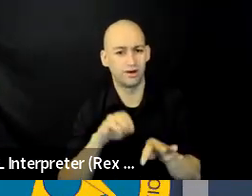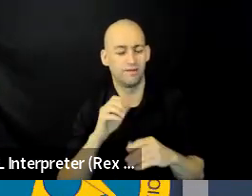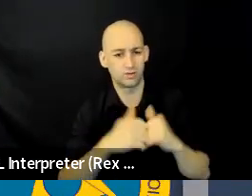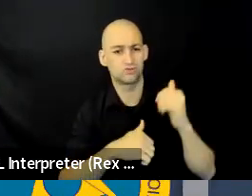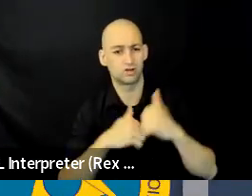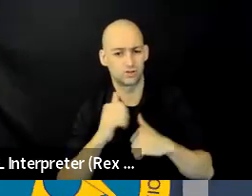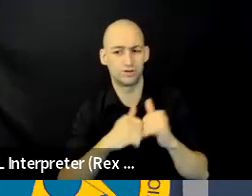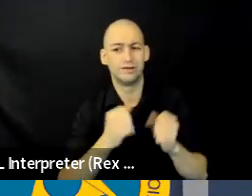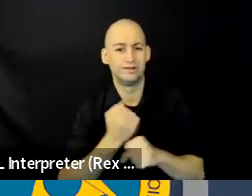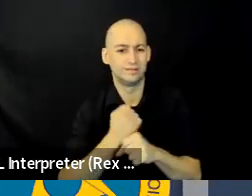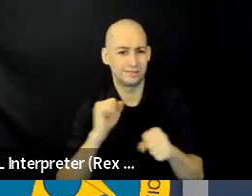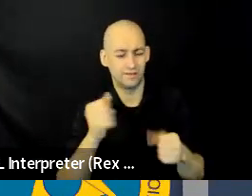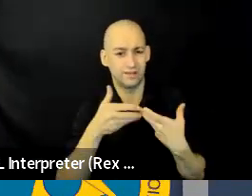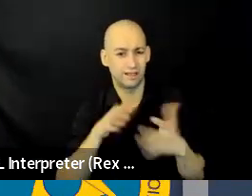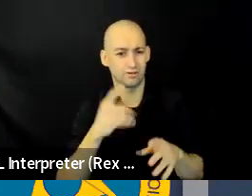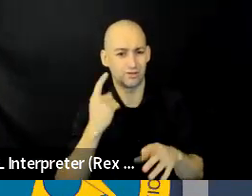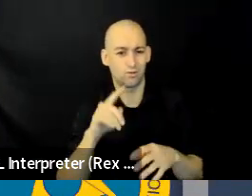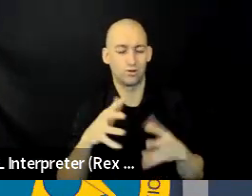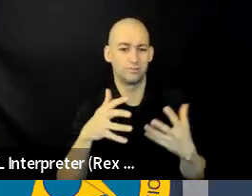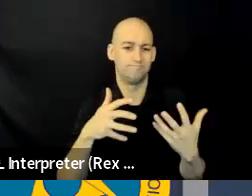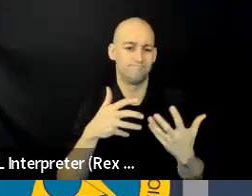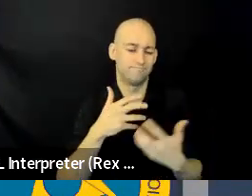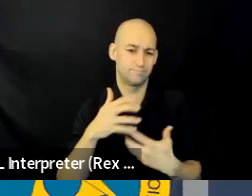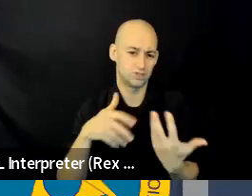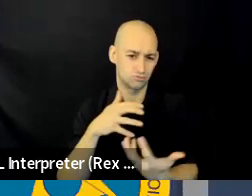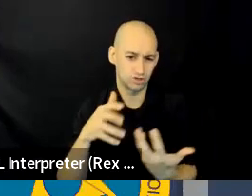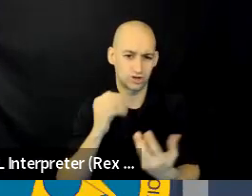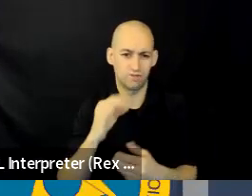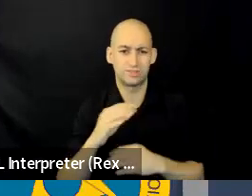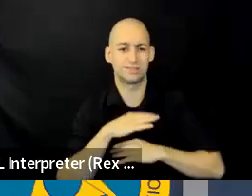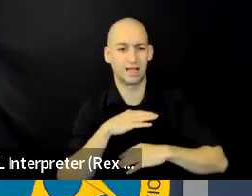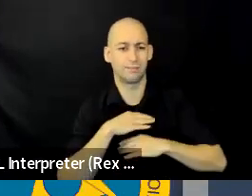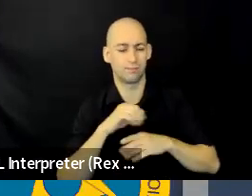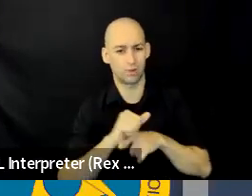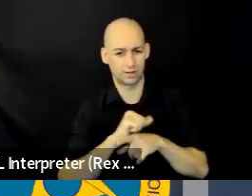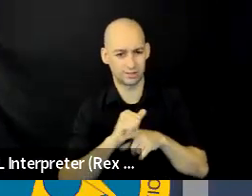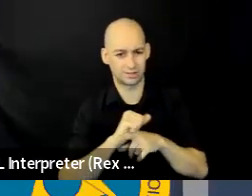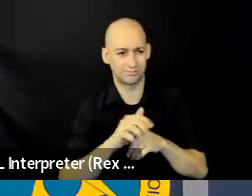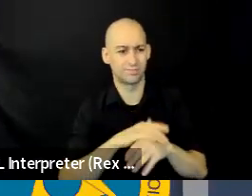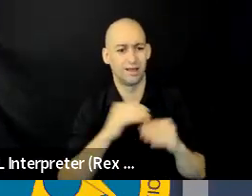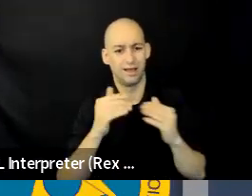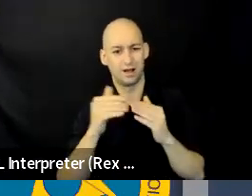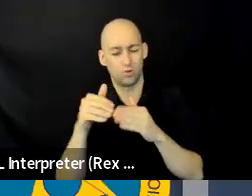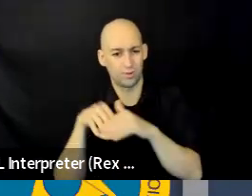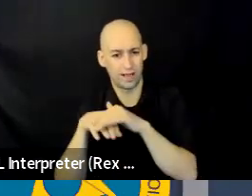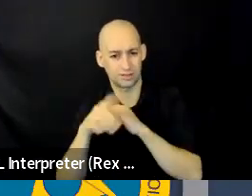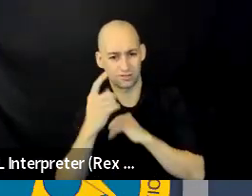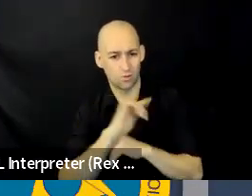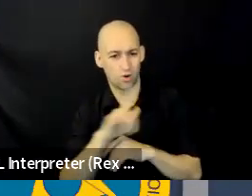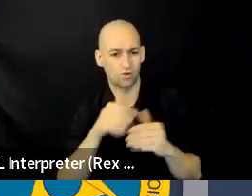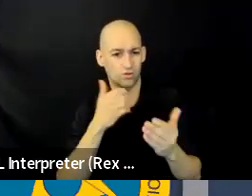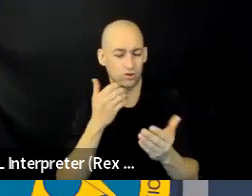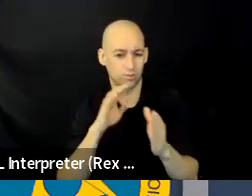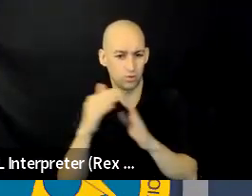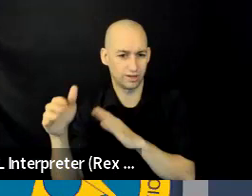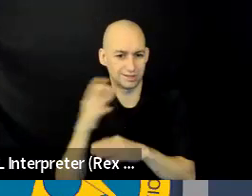safety, but also allows for the integration of sustainable practices, equitable access for all communities, and economic